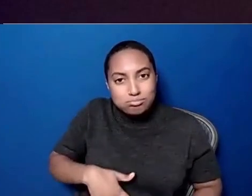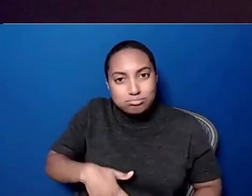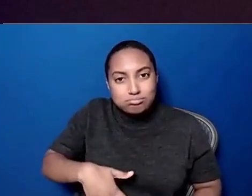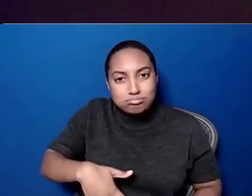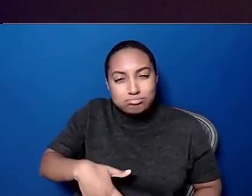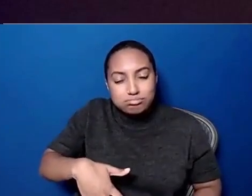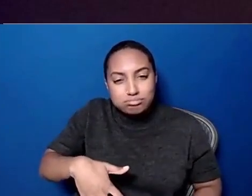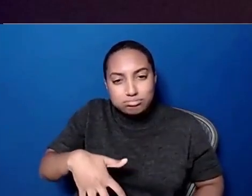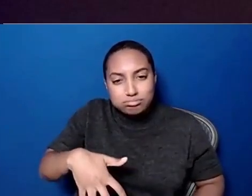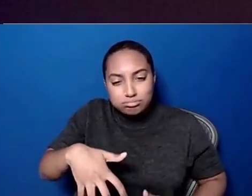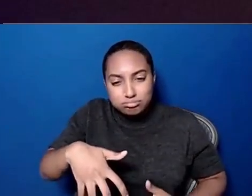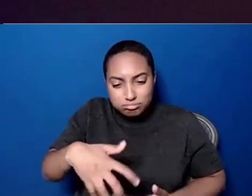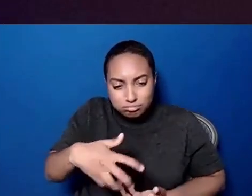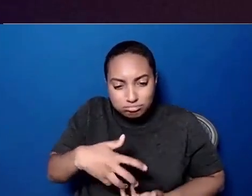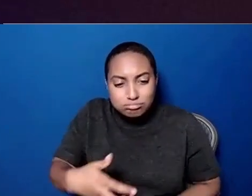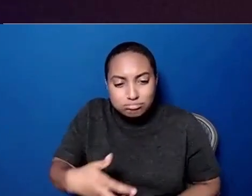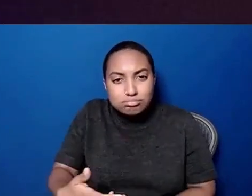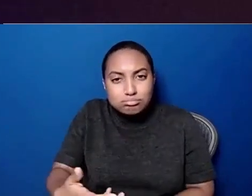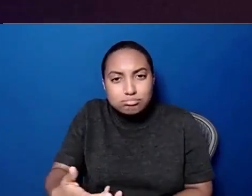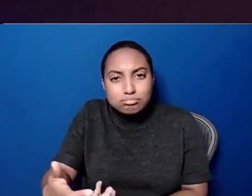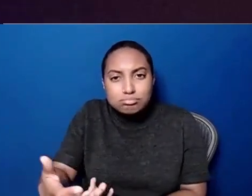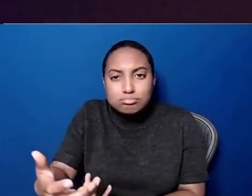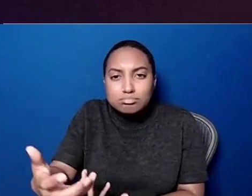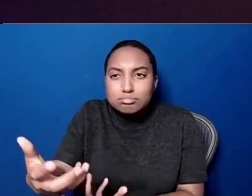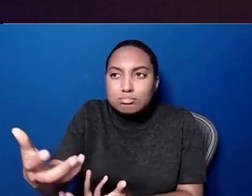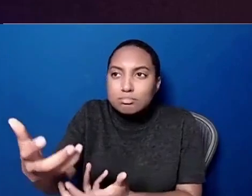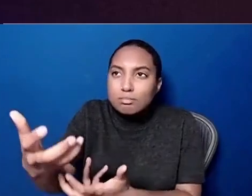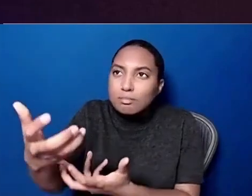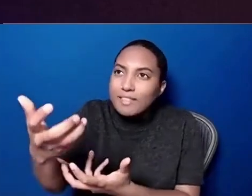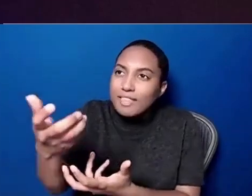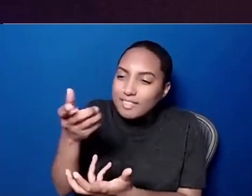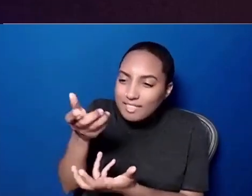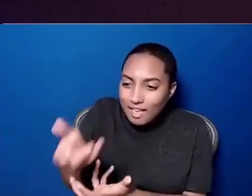And then bringing him up toward air.